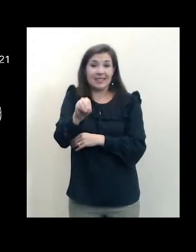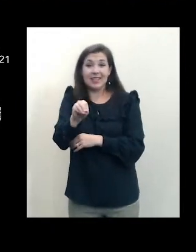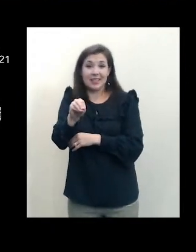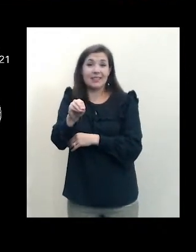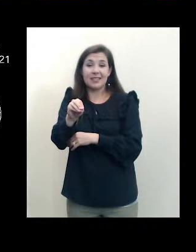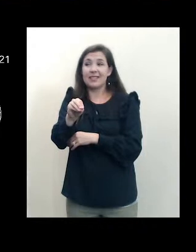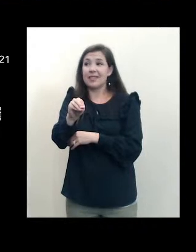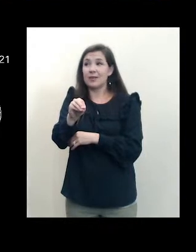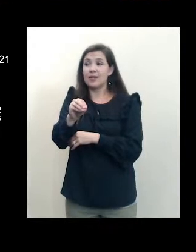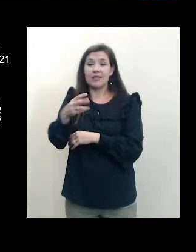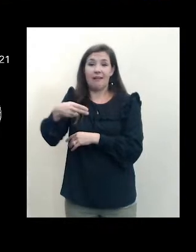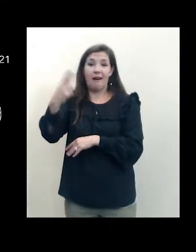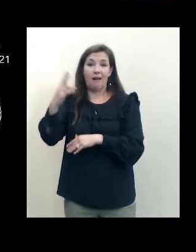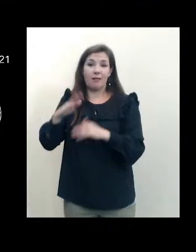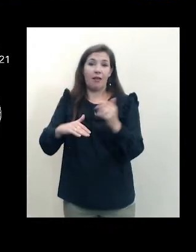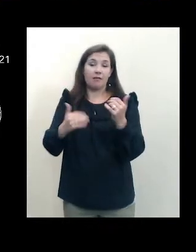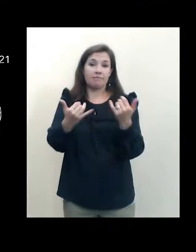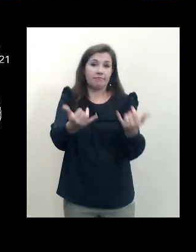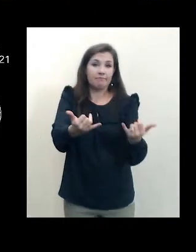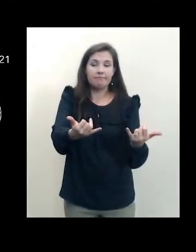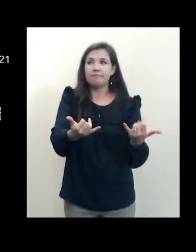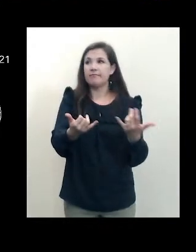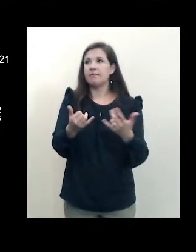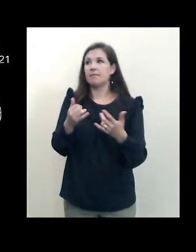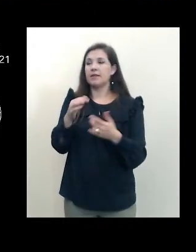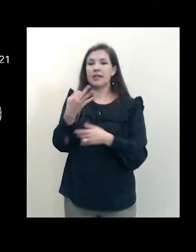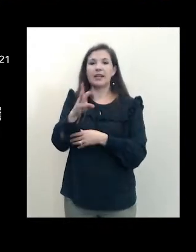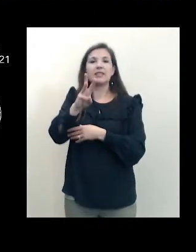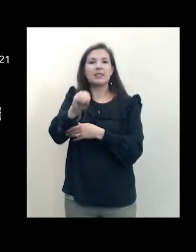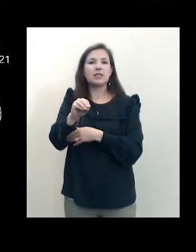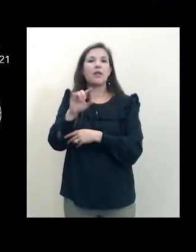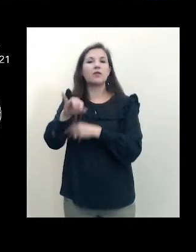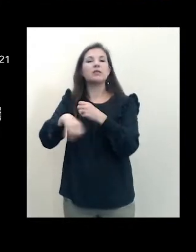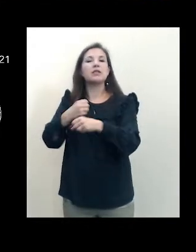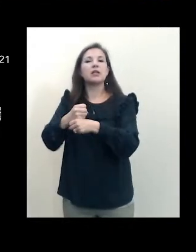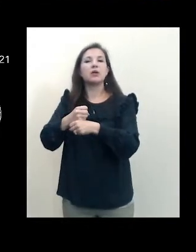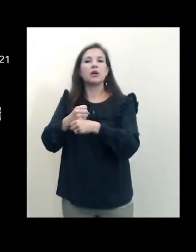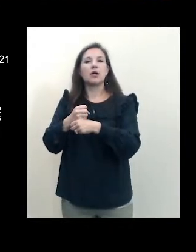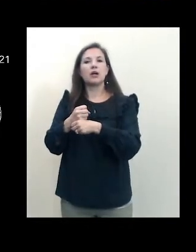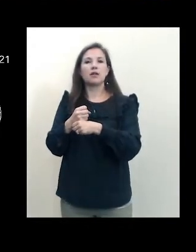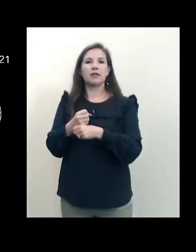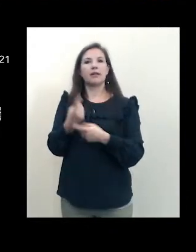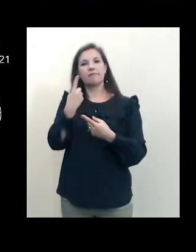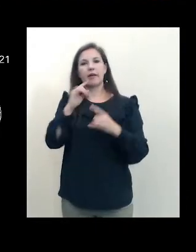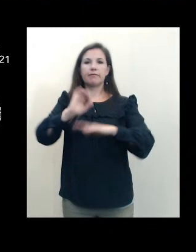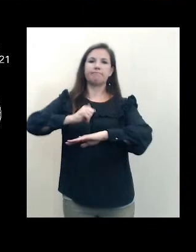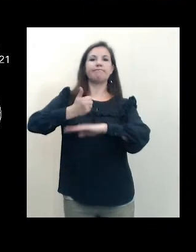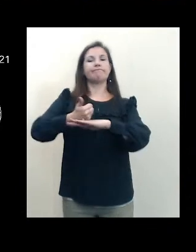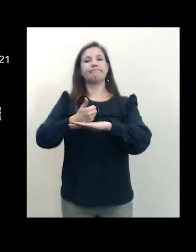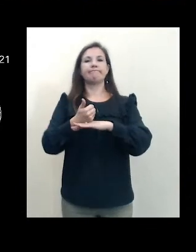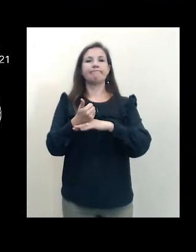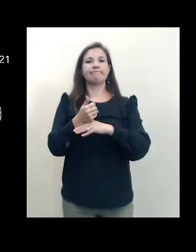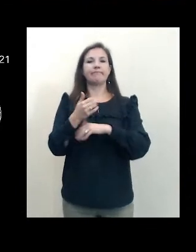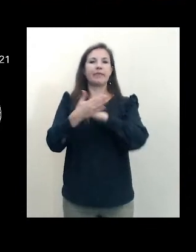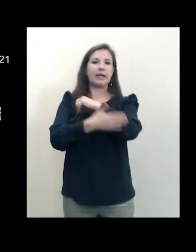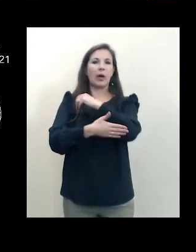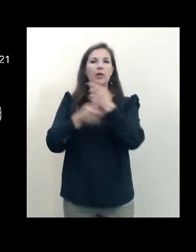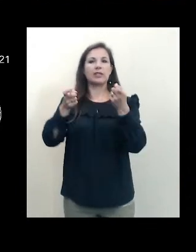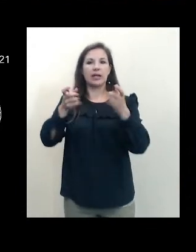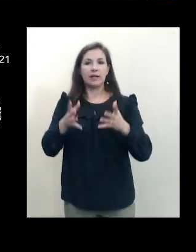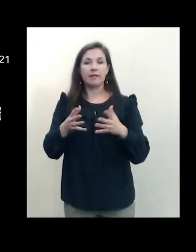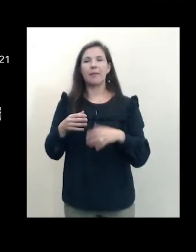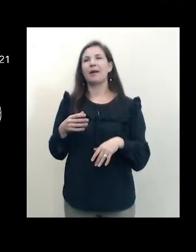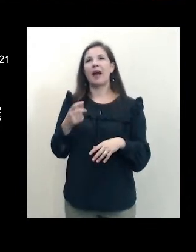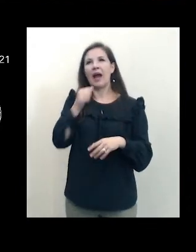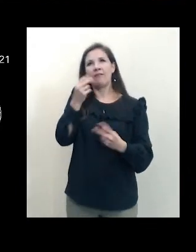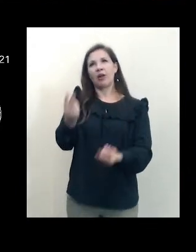1960, in which that was the year in which basically the county executive was determined to go in existence. We haven't looked in the books to the 1930s